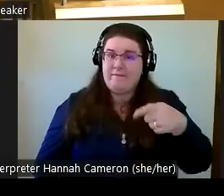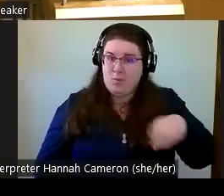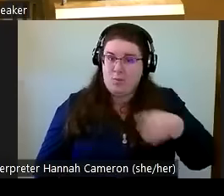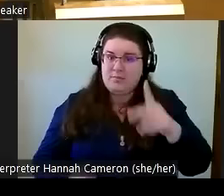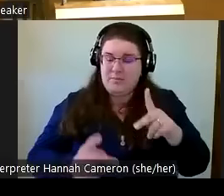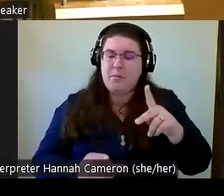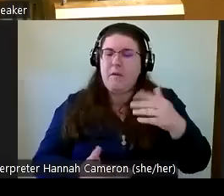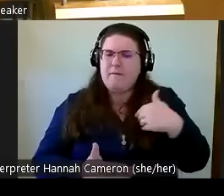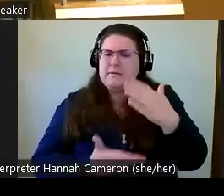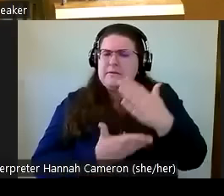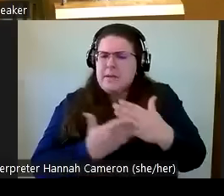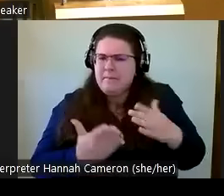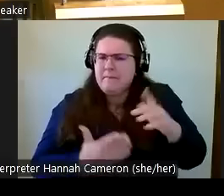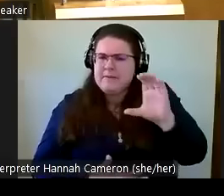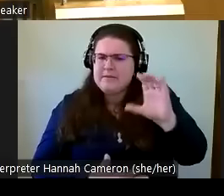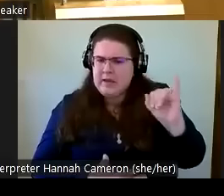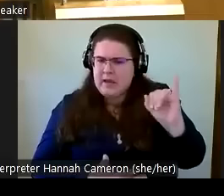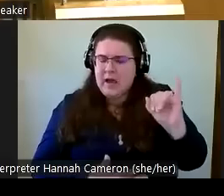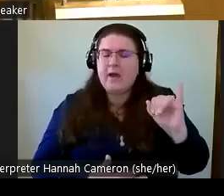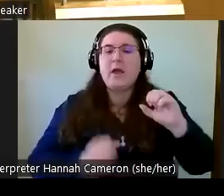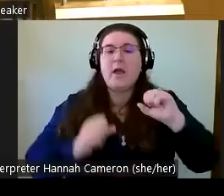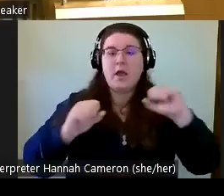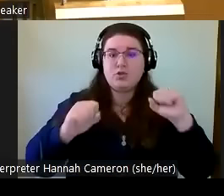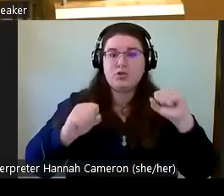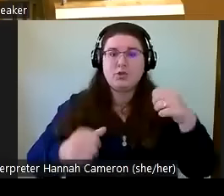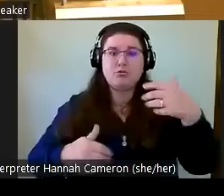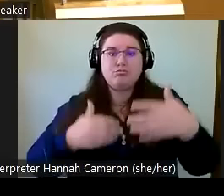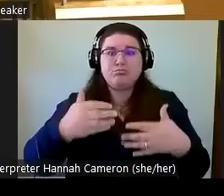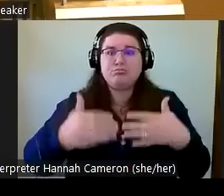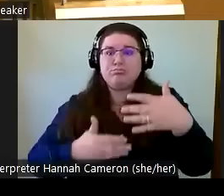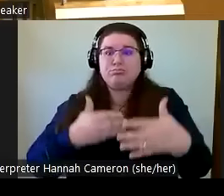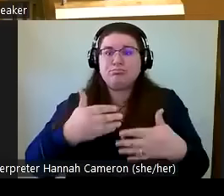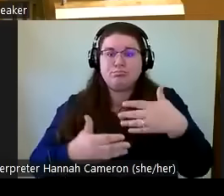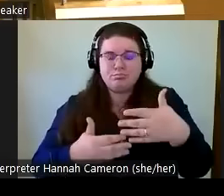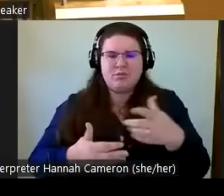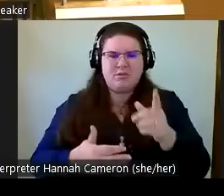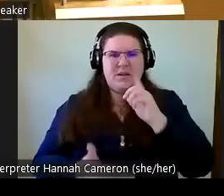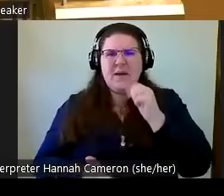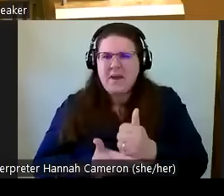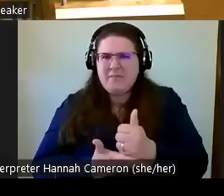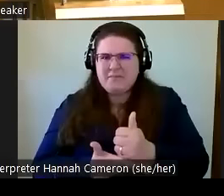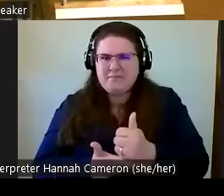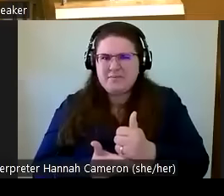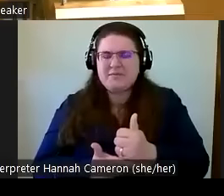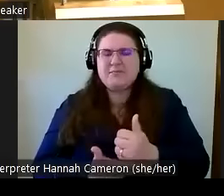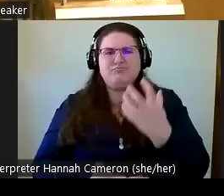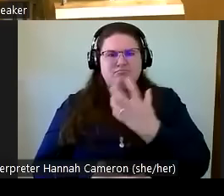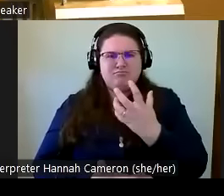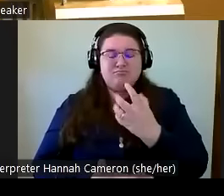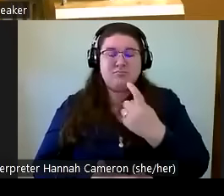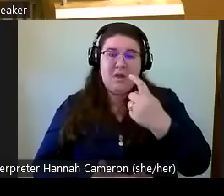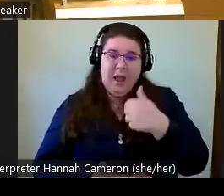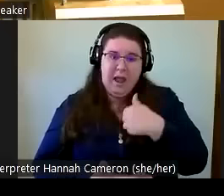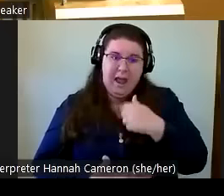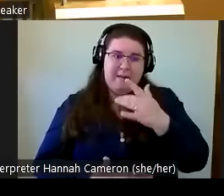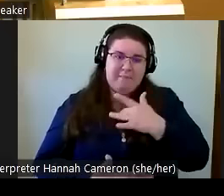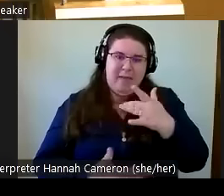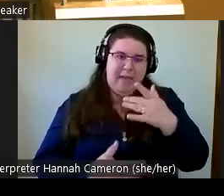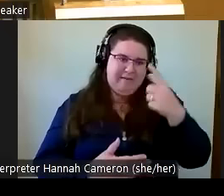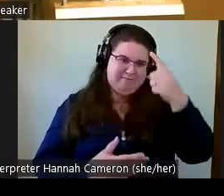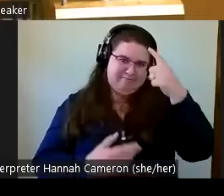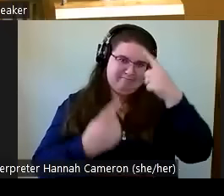other secondary health things, which I'm fairly focused on the brain, but I think you need a working body to supply the brain with all the fuels it needs.